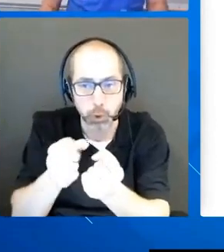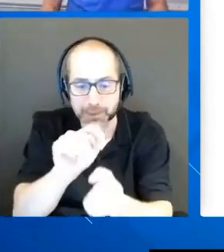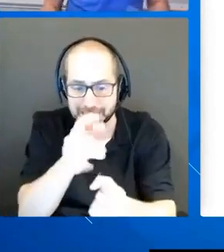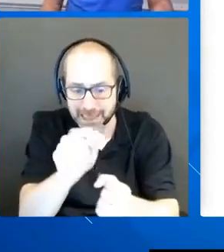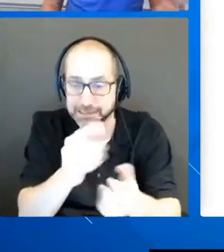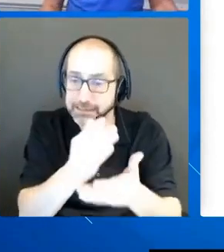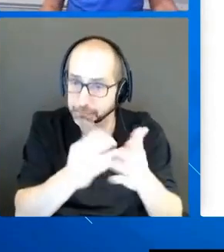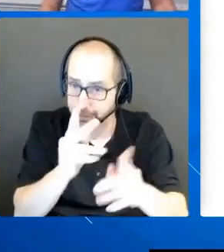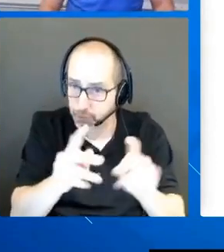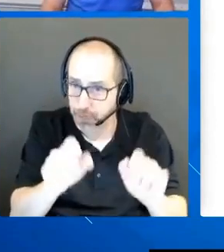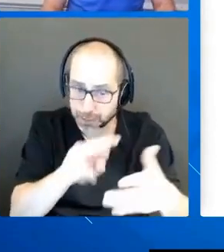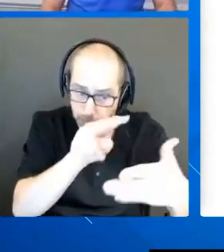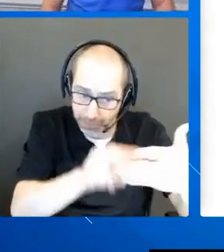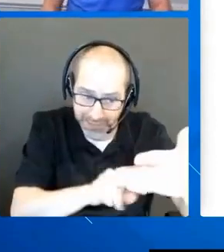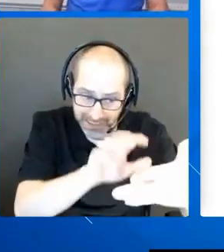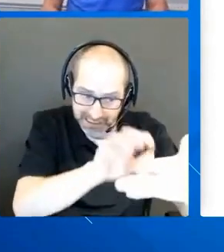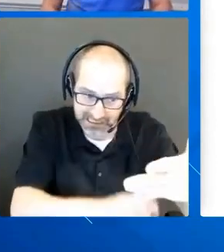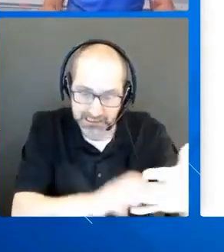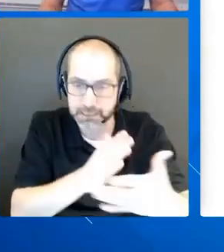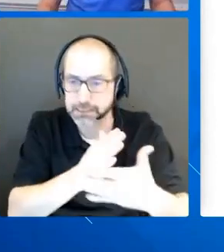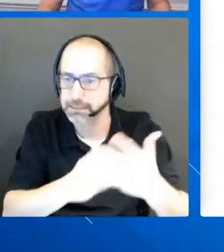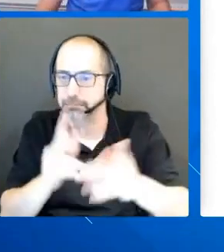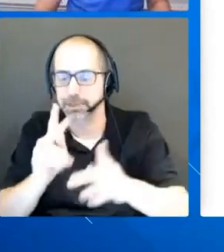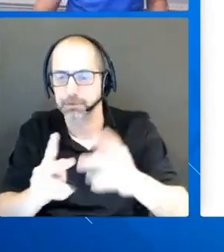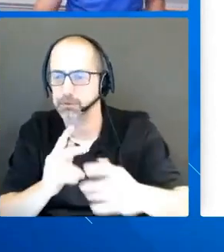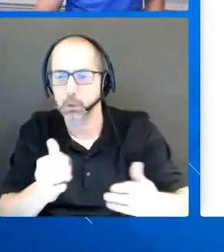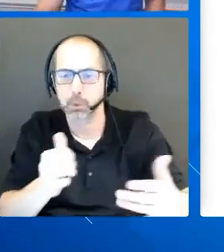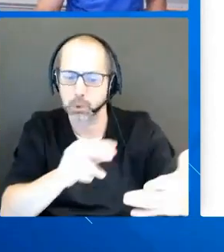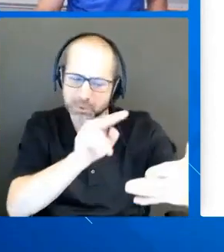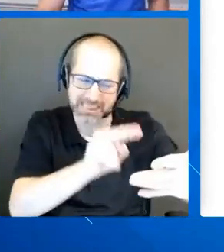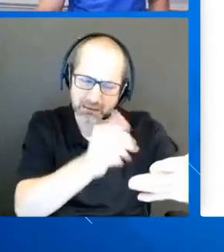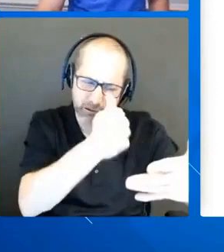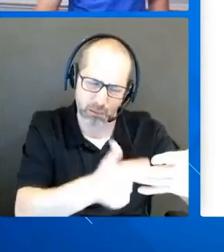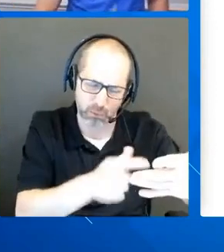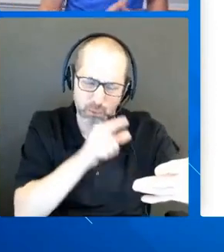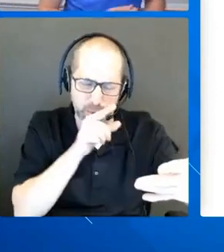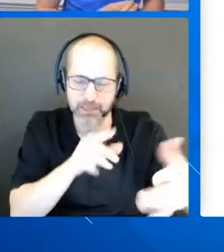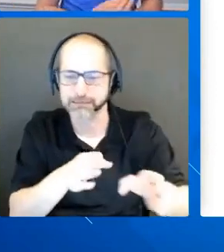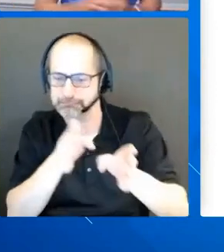way through it. Some people, the executive summary might work a little better.